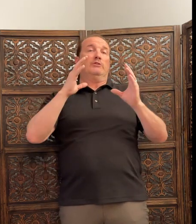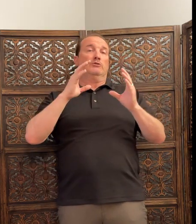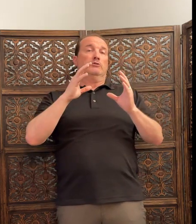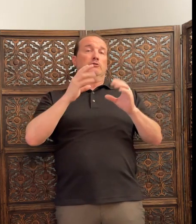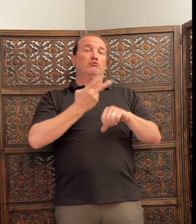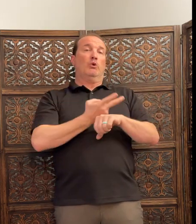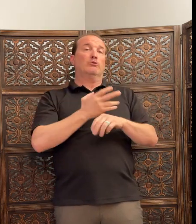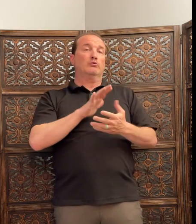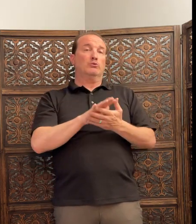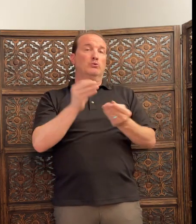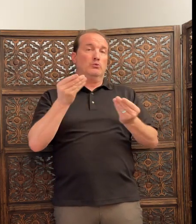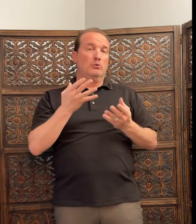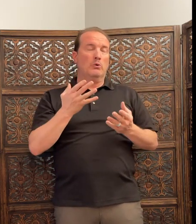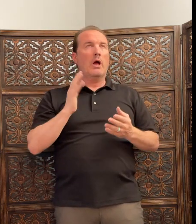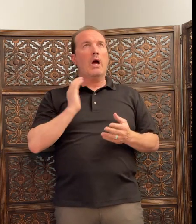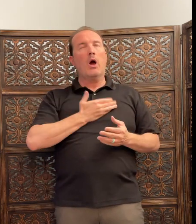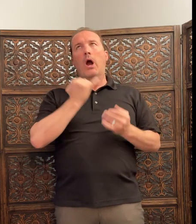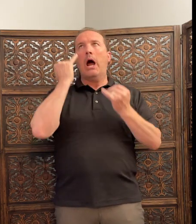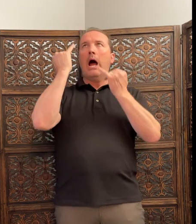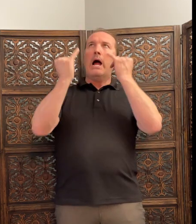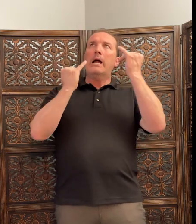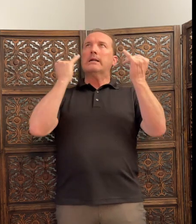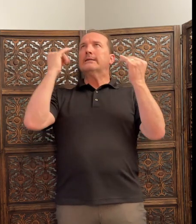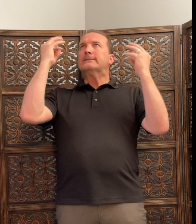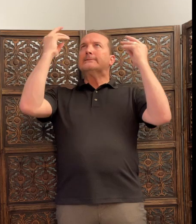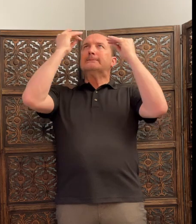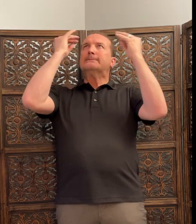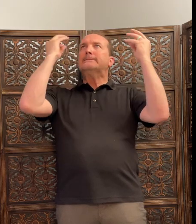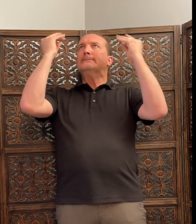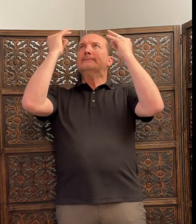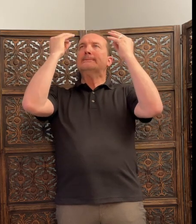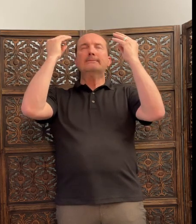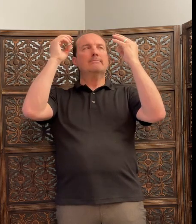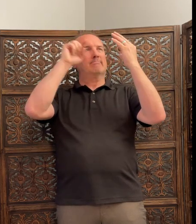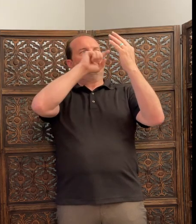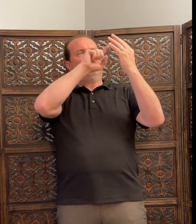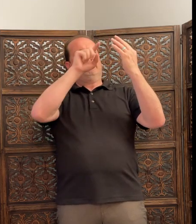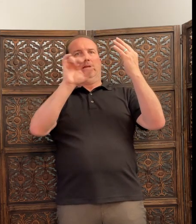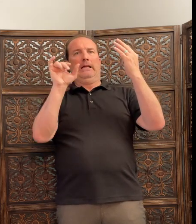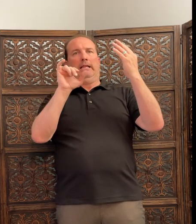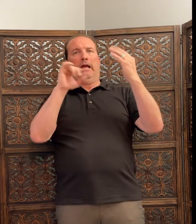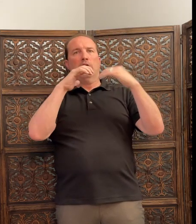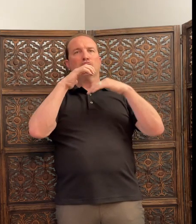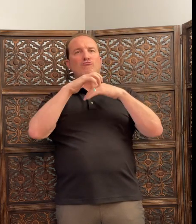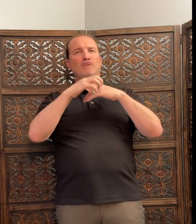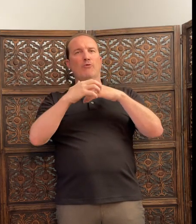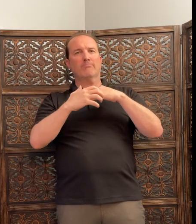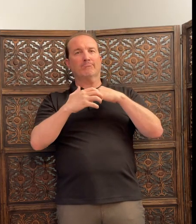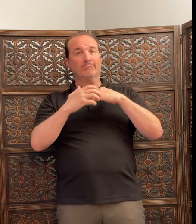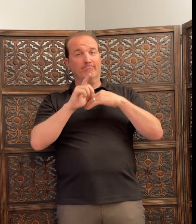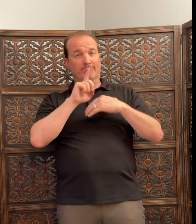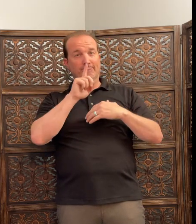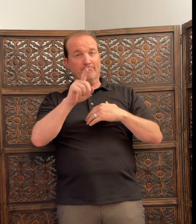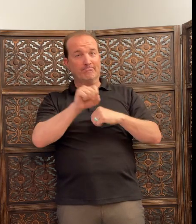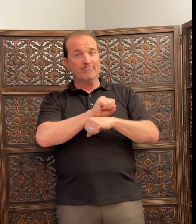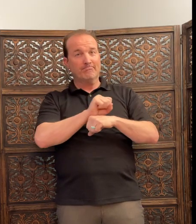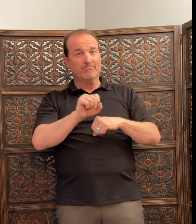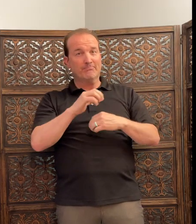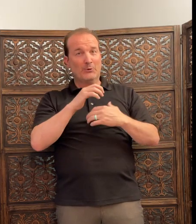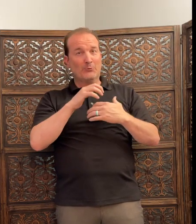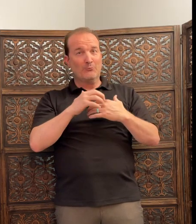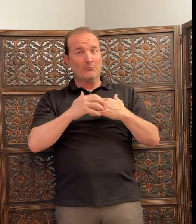My professor in graduate school used to tell us to think of our ideas that float around in our minds like grapes.